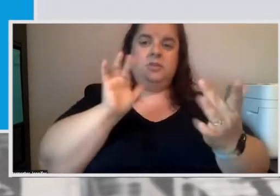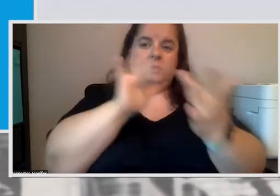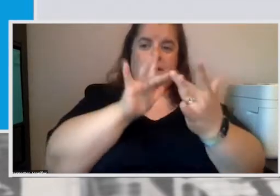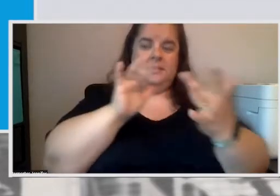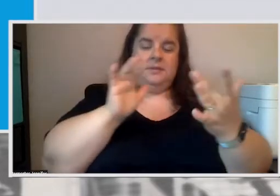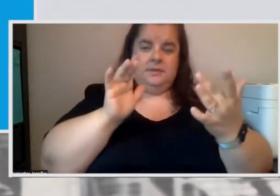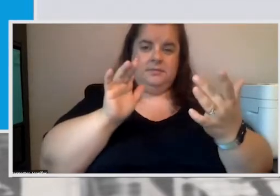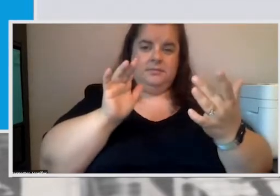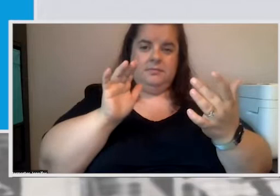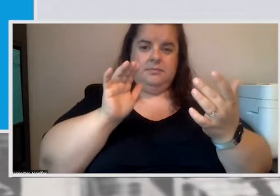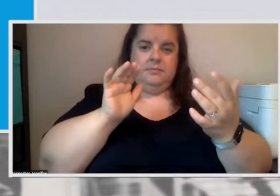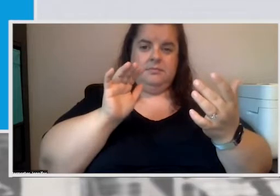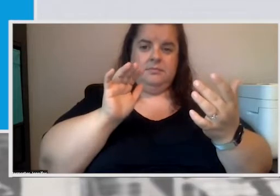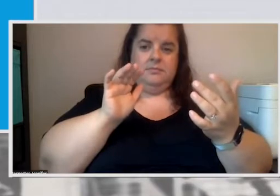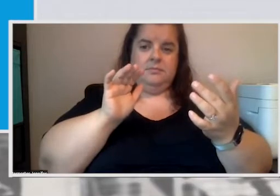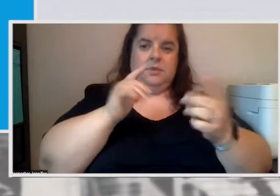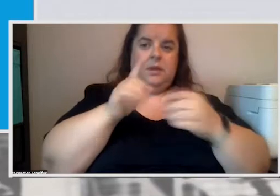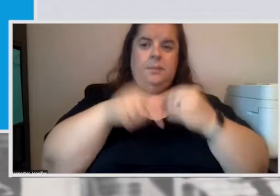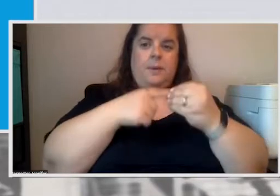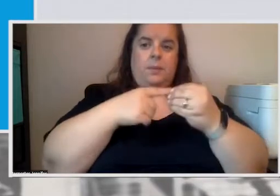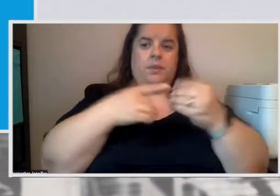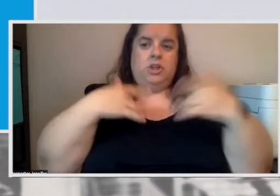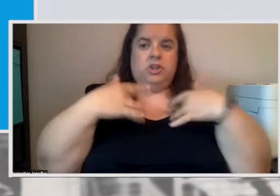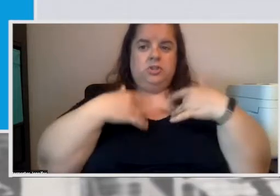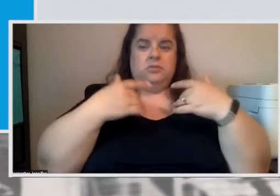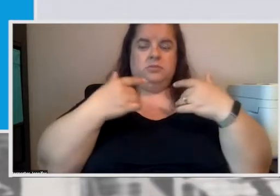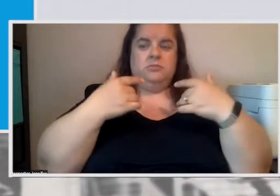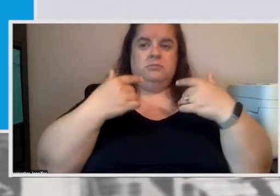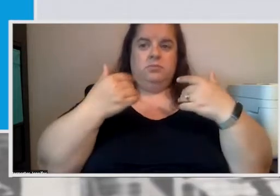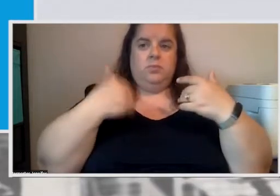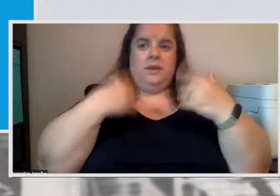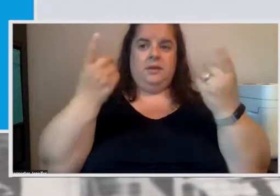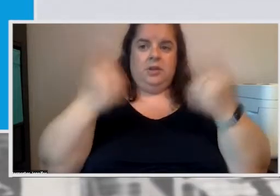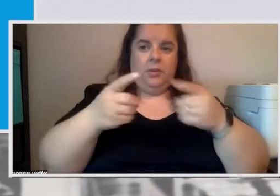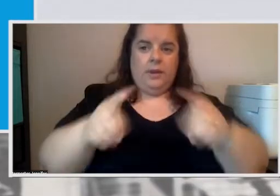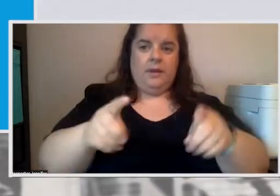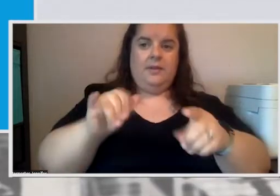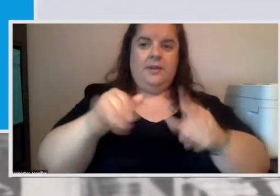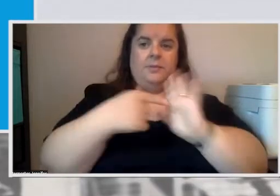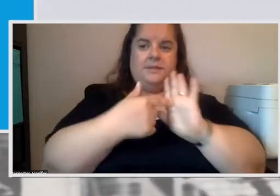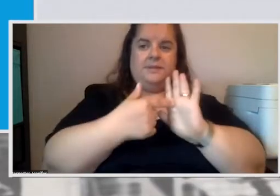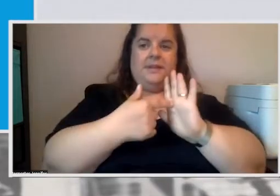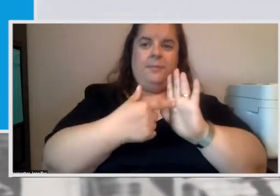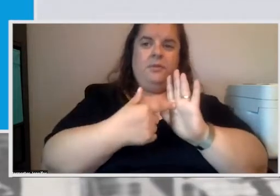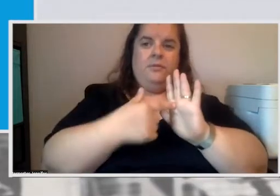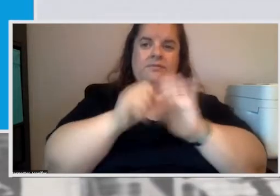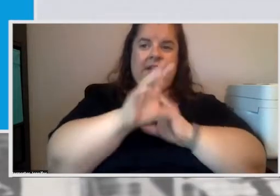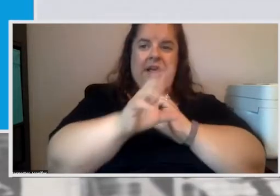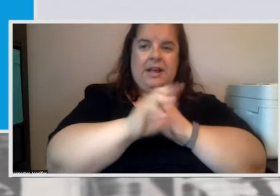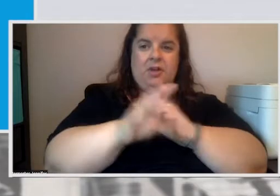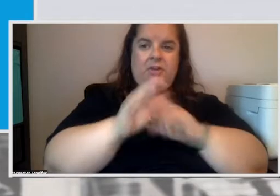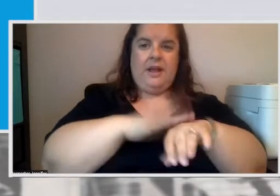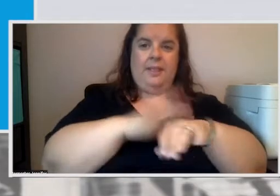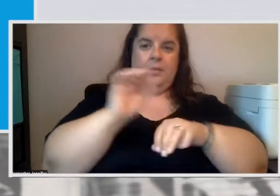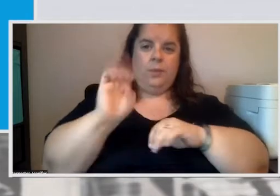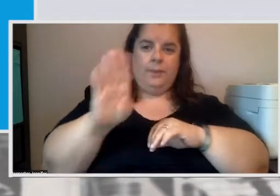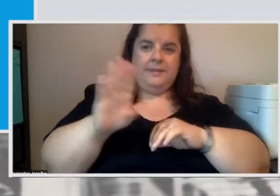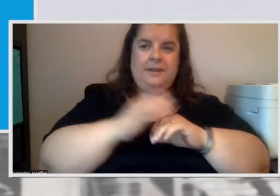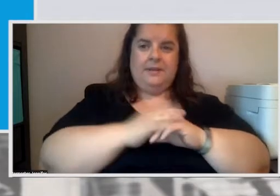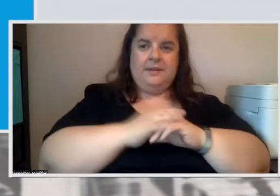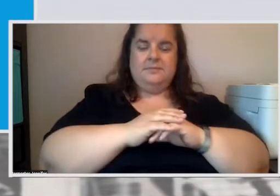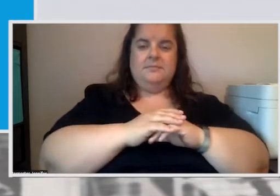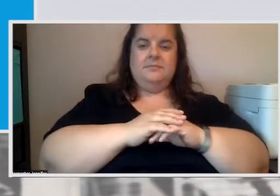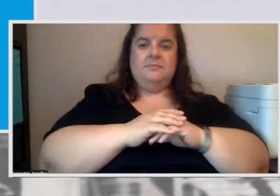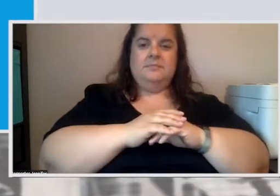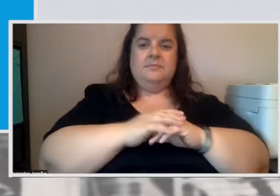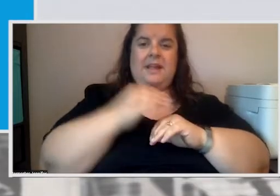the public needs hearings we had going on. This is an example flyer that we put on the website, and we had a